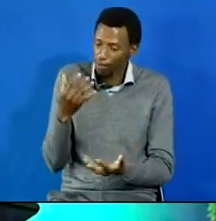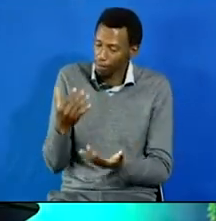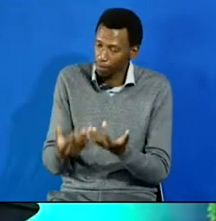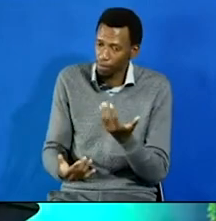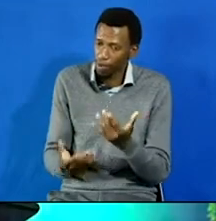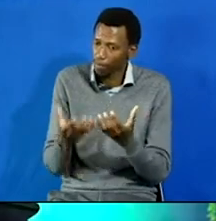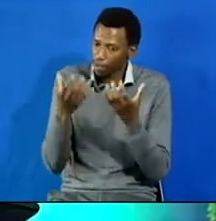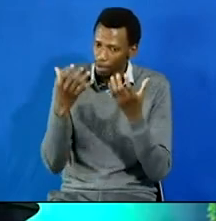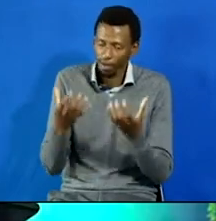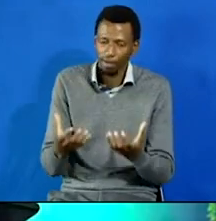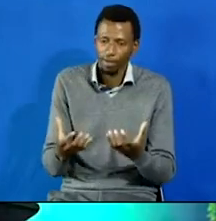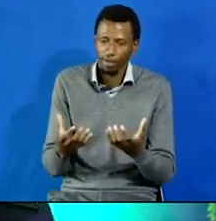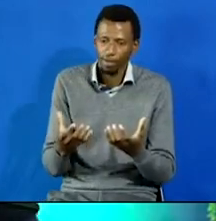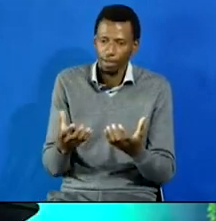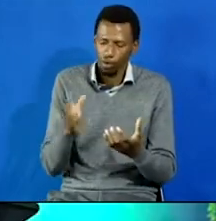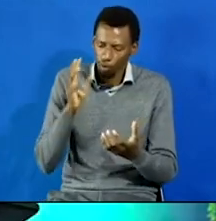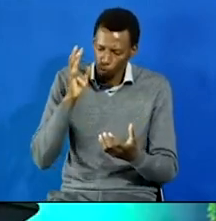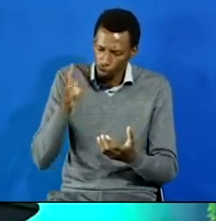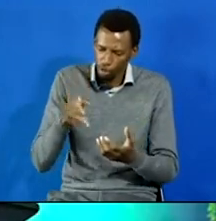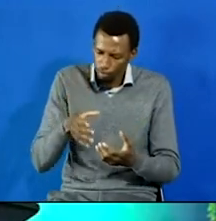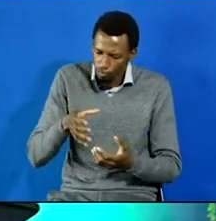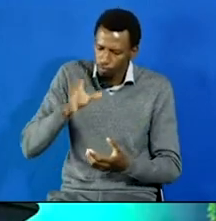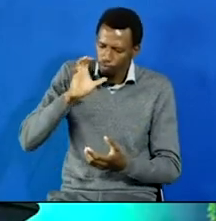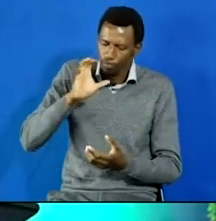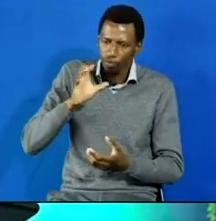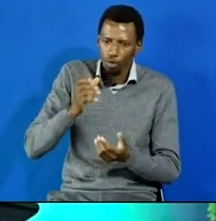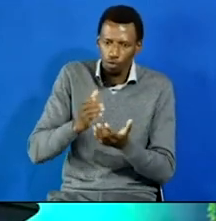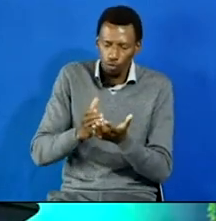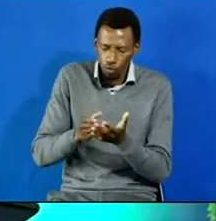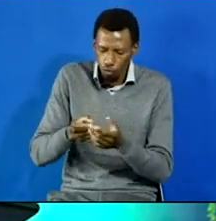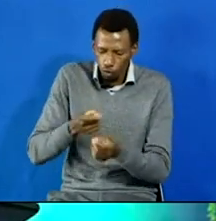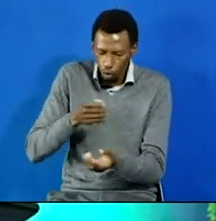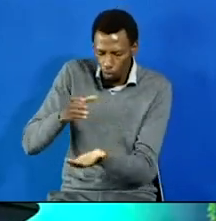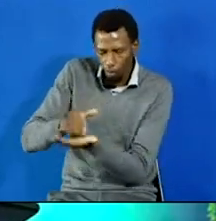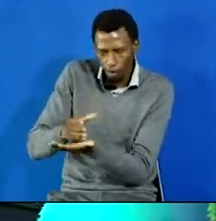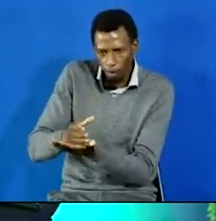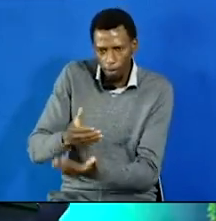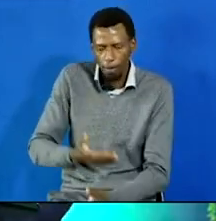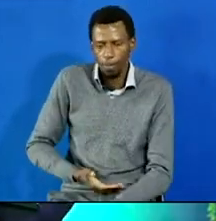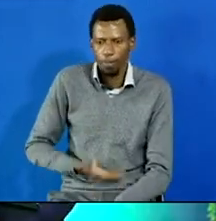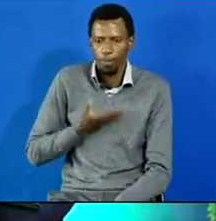drink of the cup of the wrath of God that is not mixed.